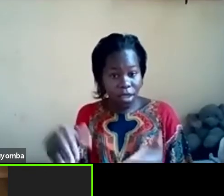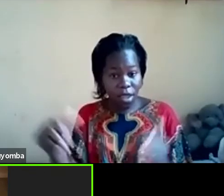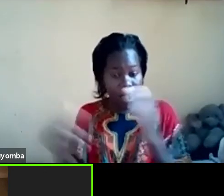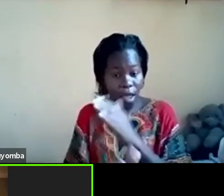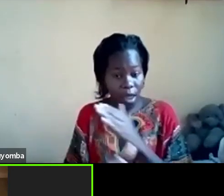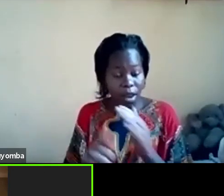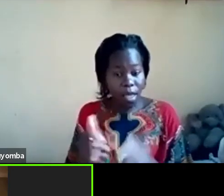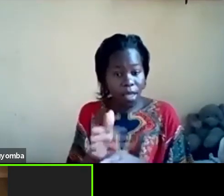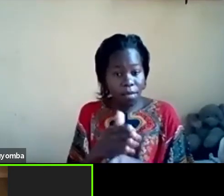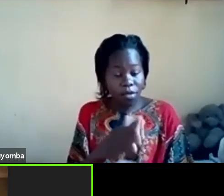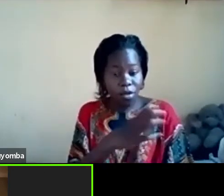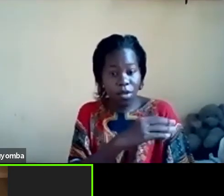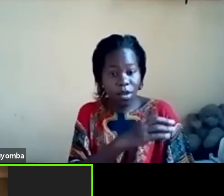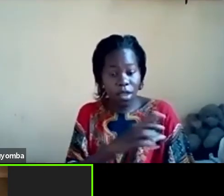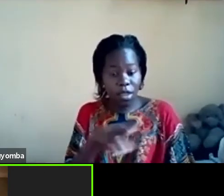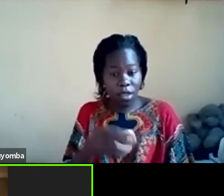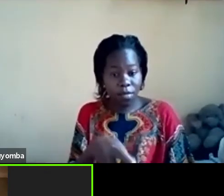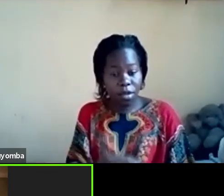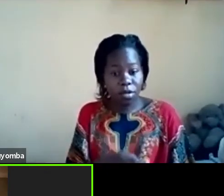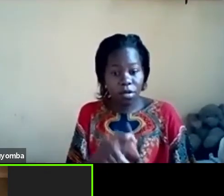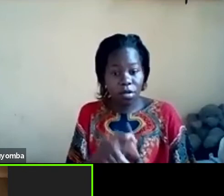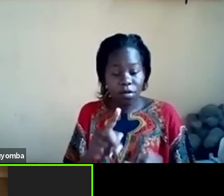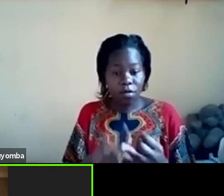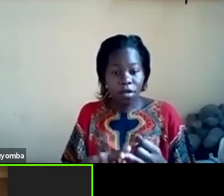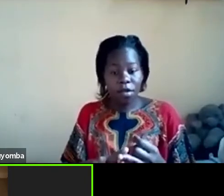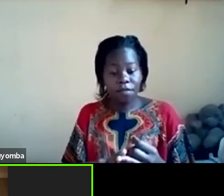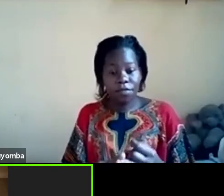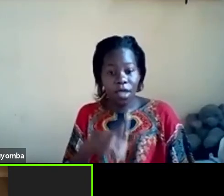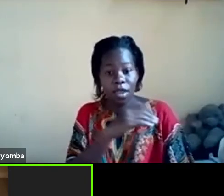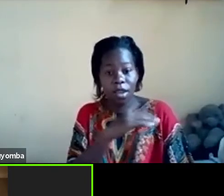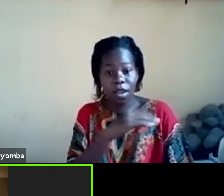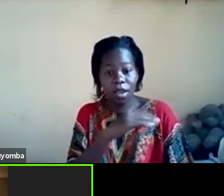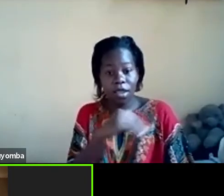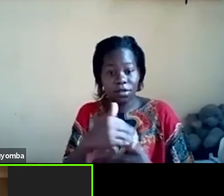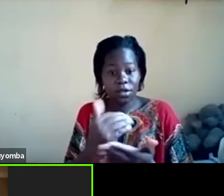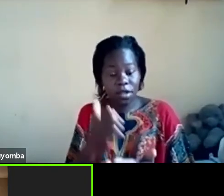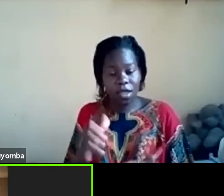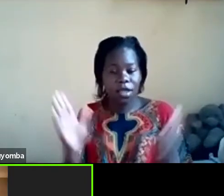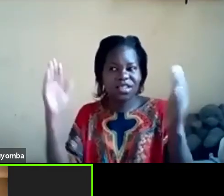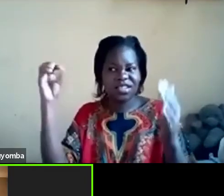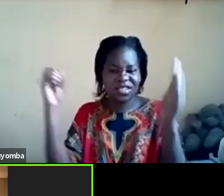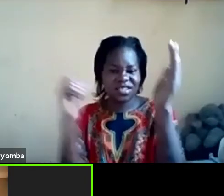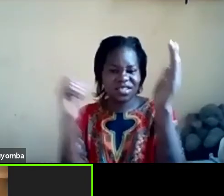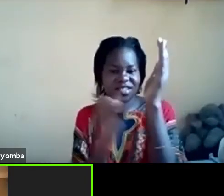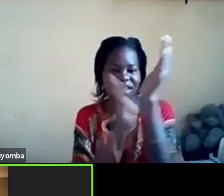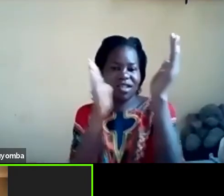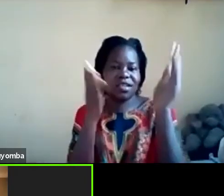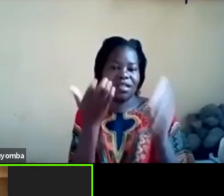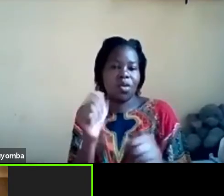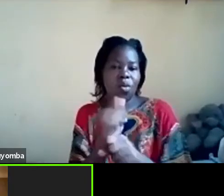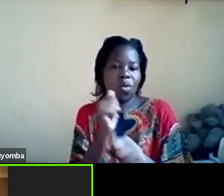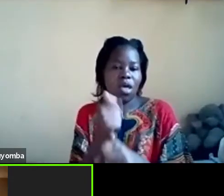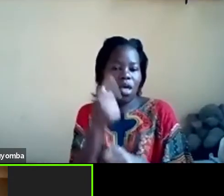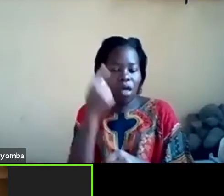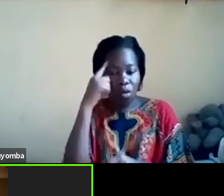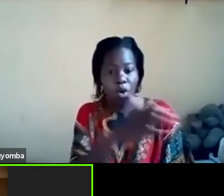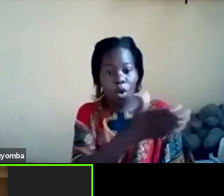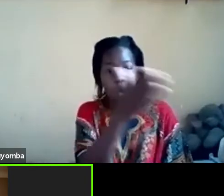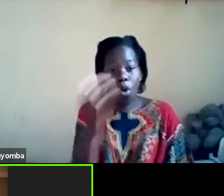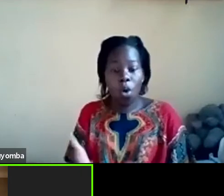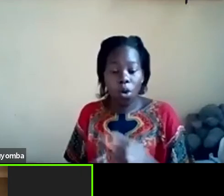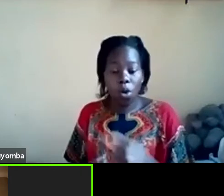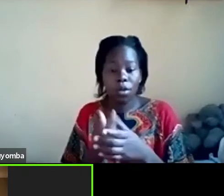the energy sector. That's where you find the electricity sector. And this deals with all alternative